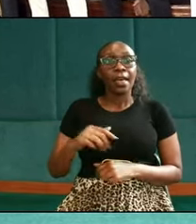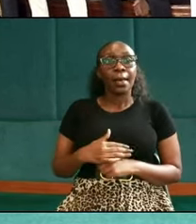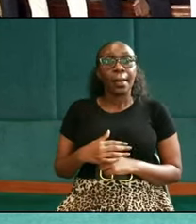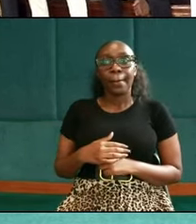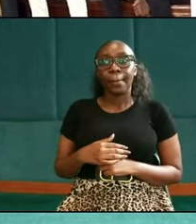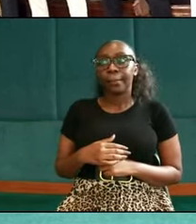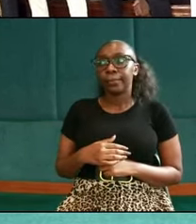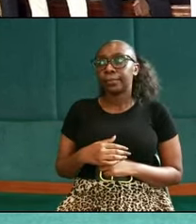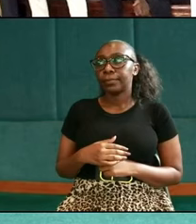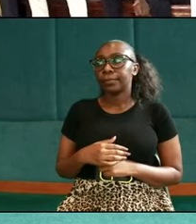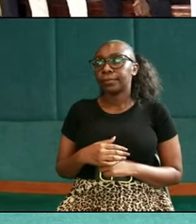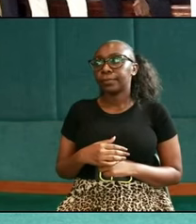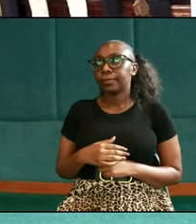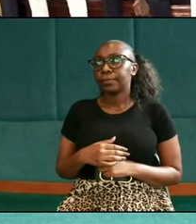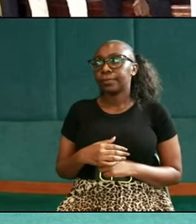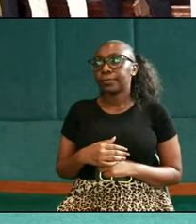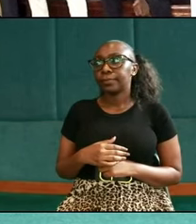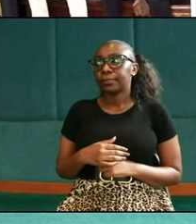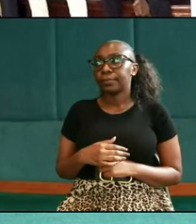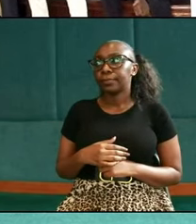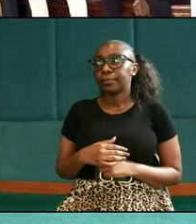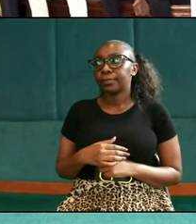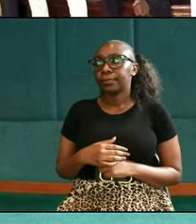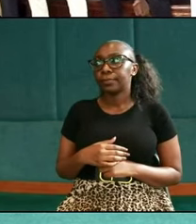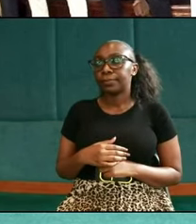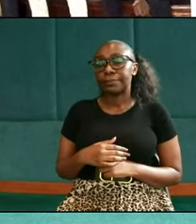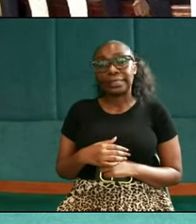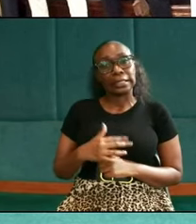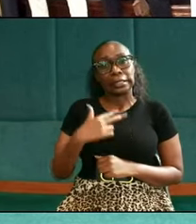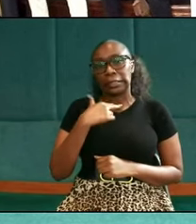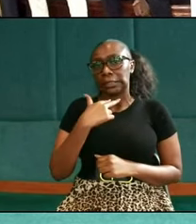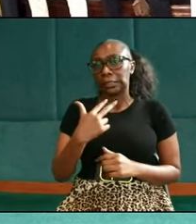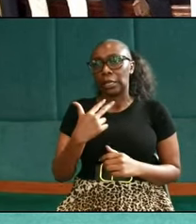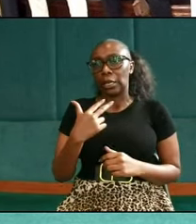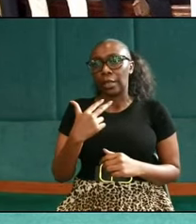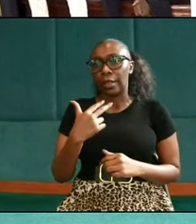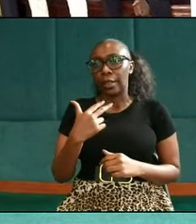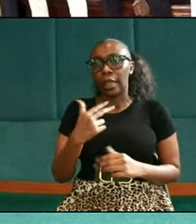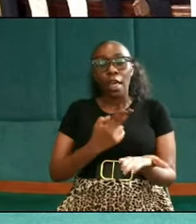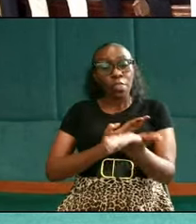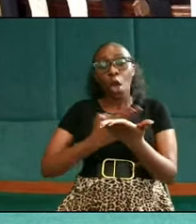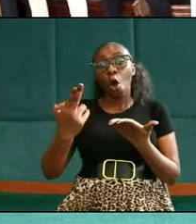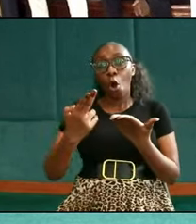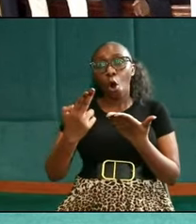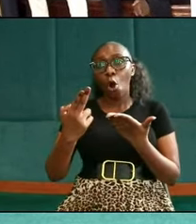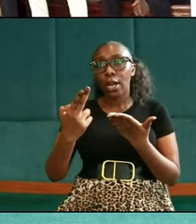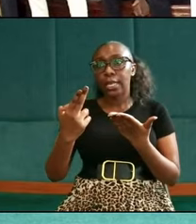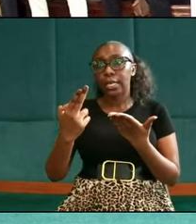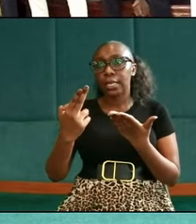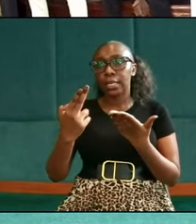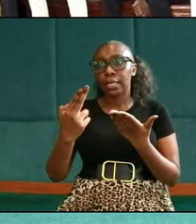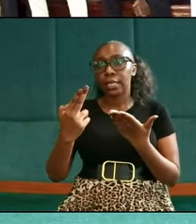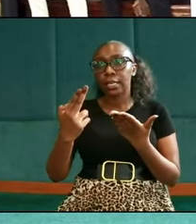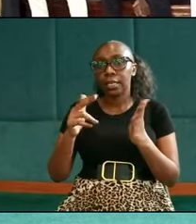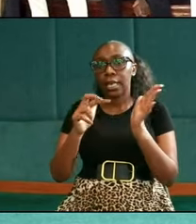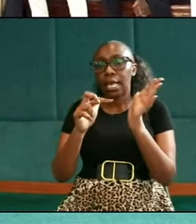fundamental belief is the Holy Scriptures. The Holy Scriptures